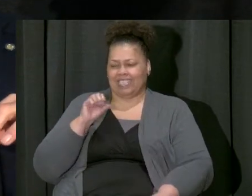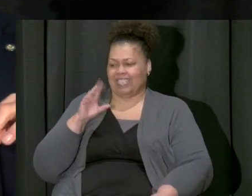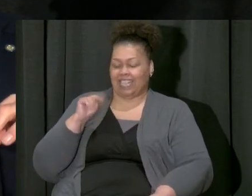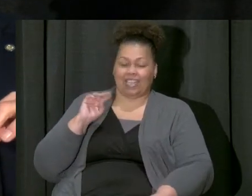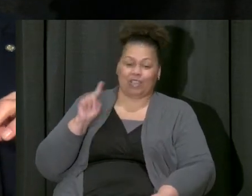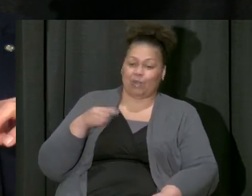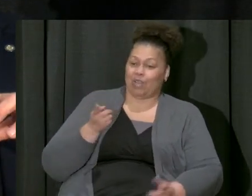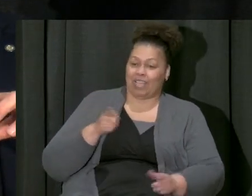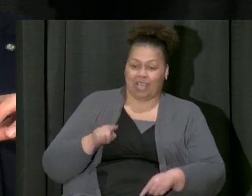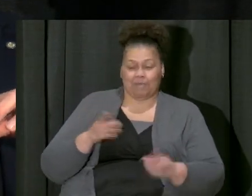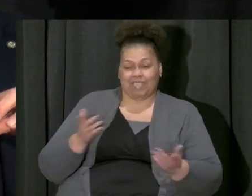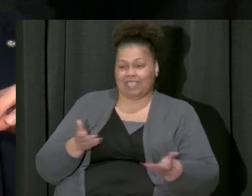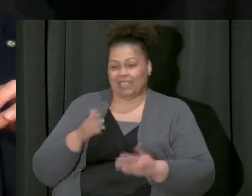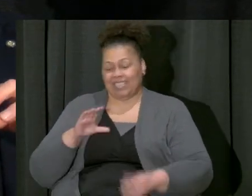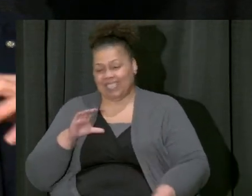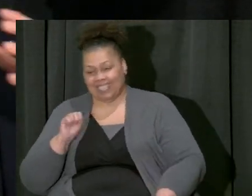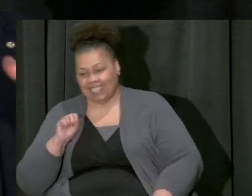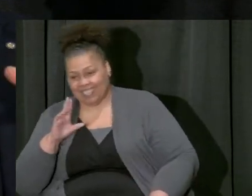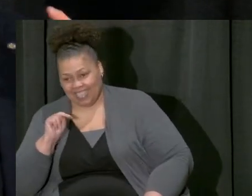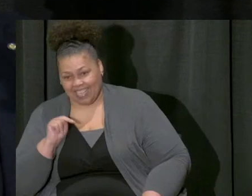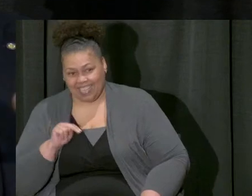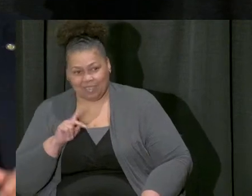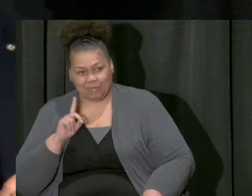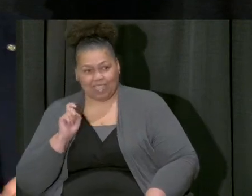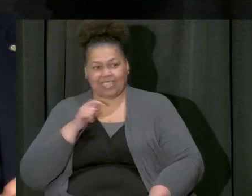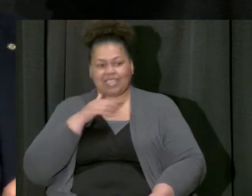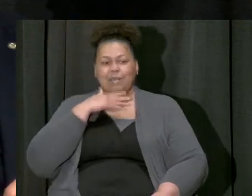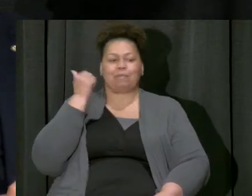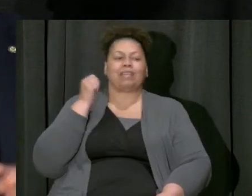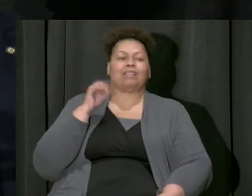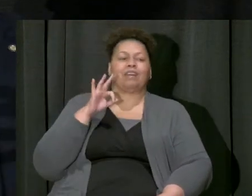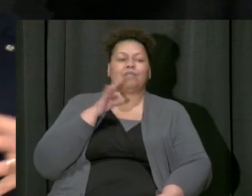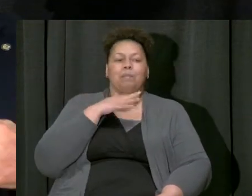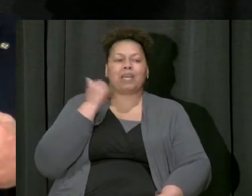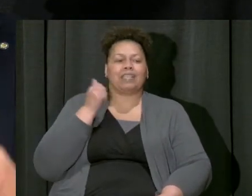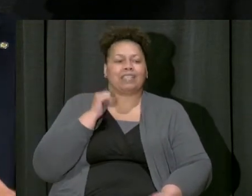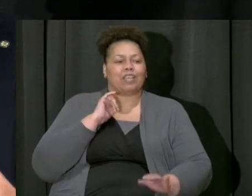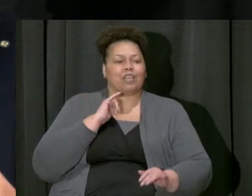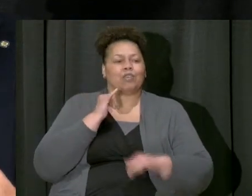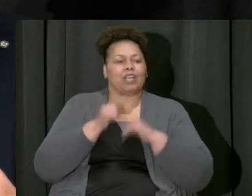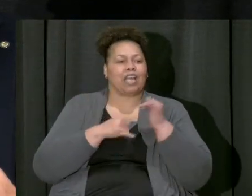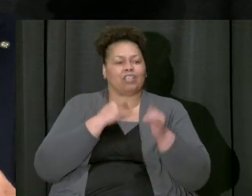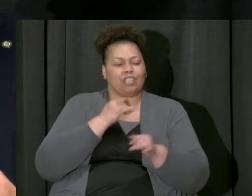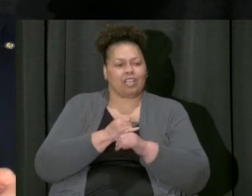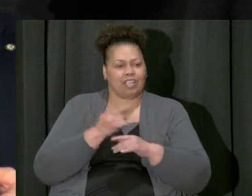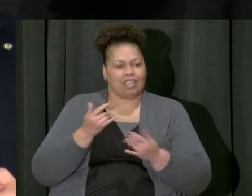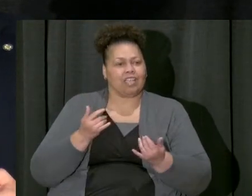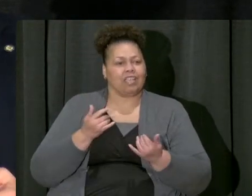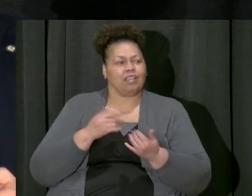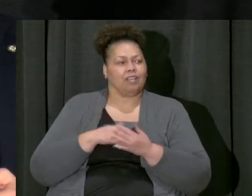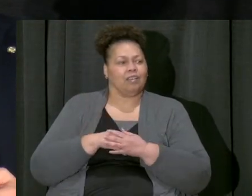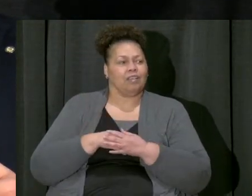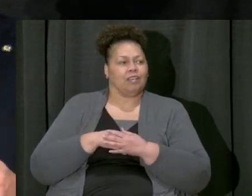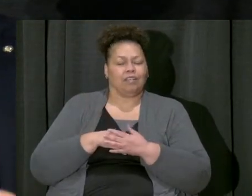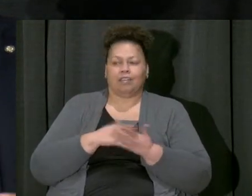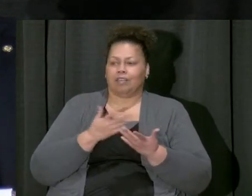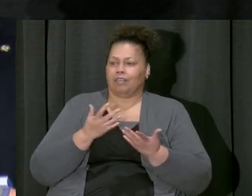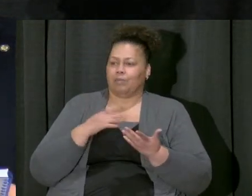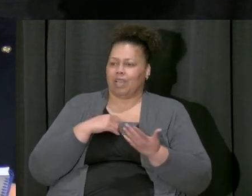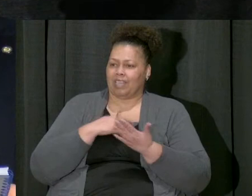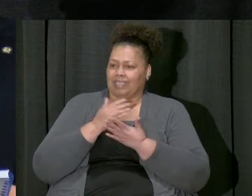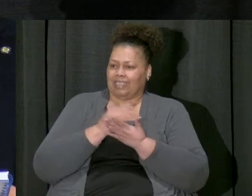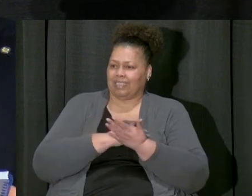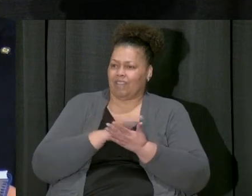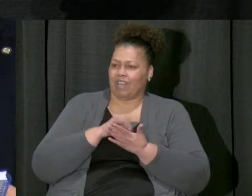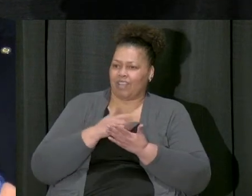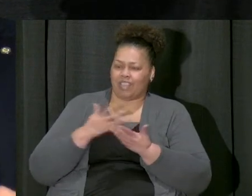CSUN because it's like the best of the best internationally get here. So I had a list of other